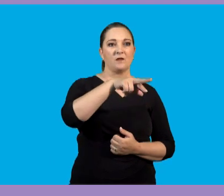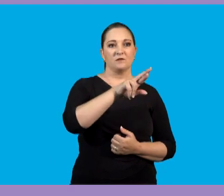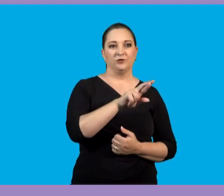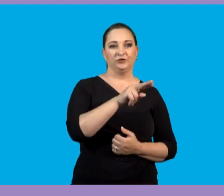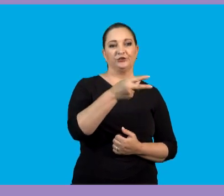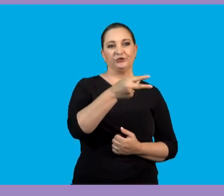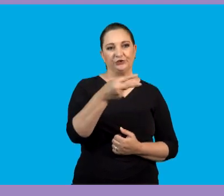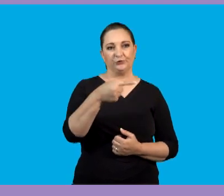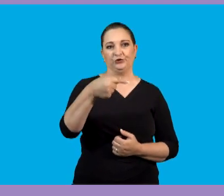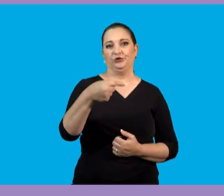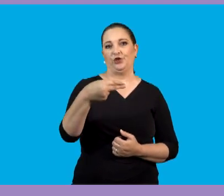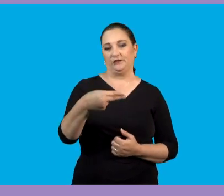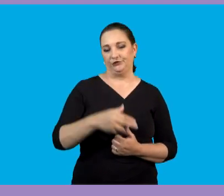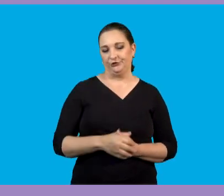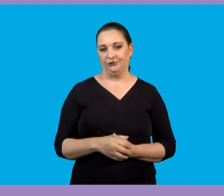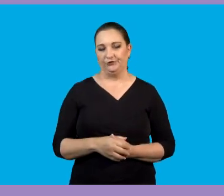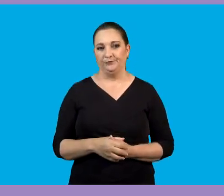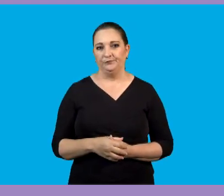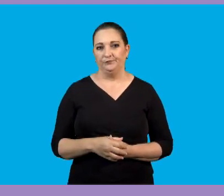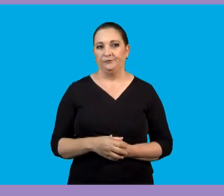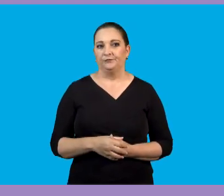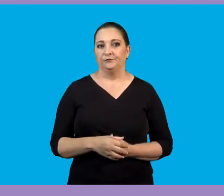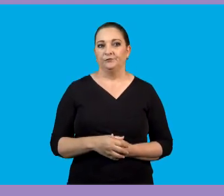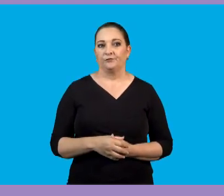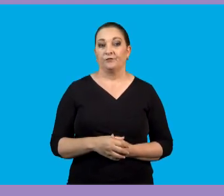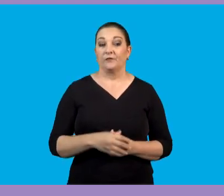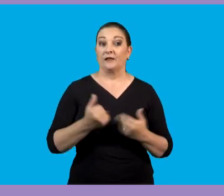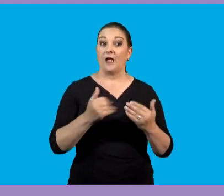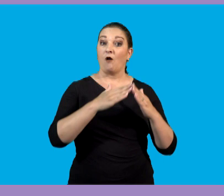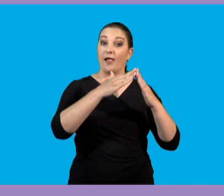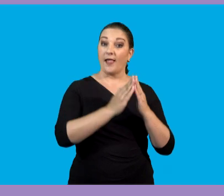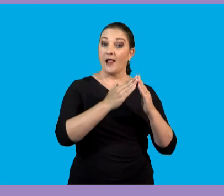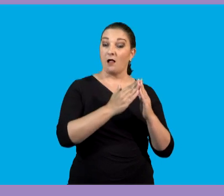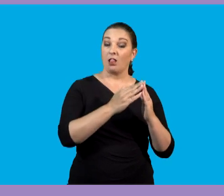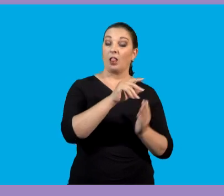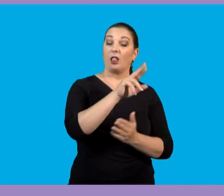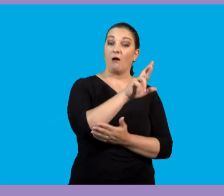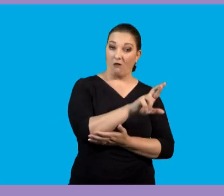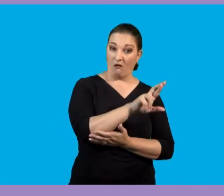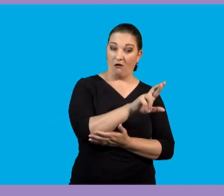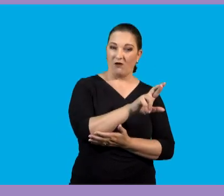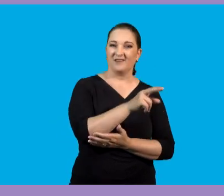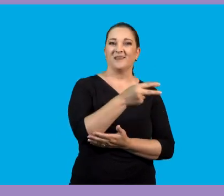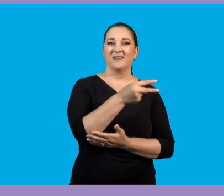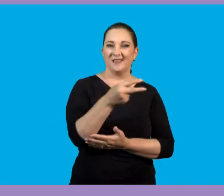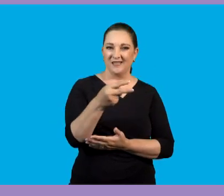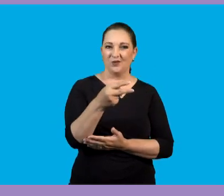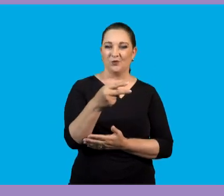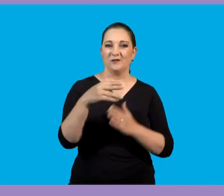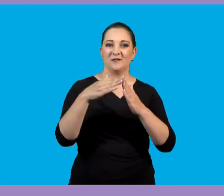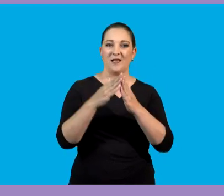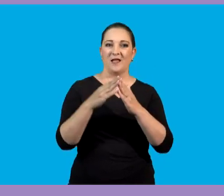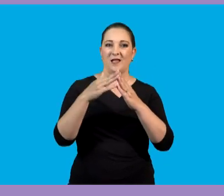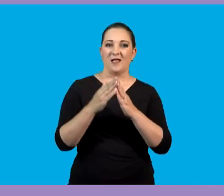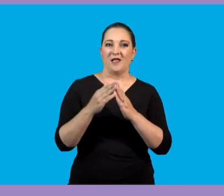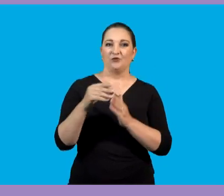is equals to GH, and we can see that angle R is equals to angle